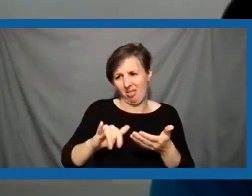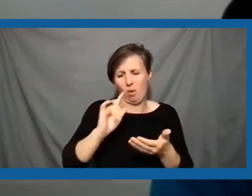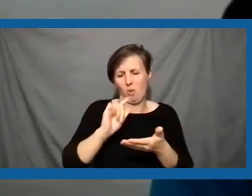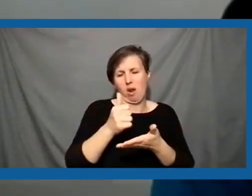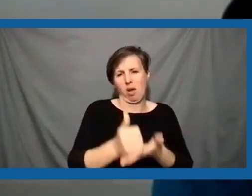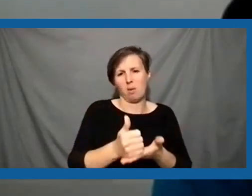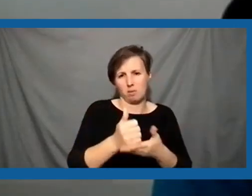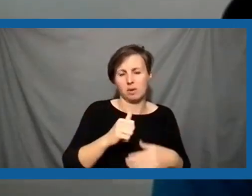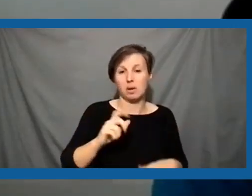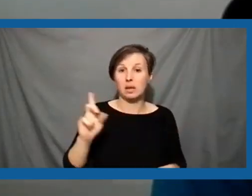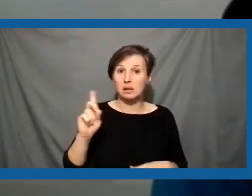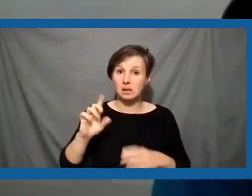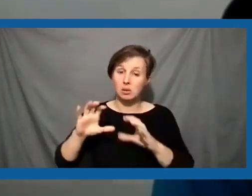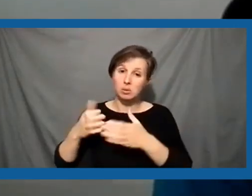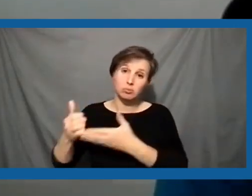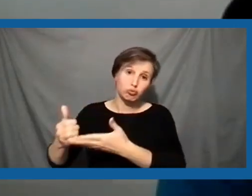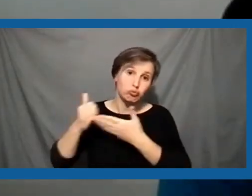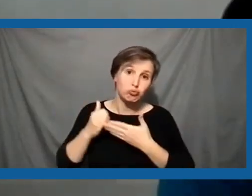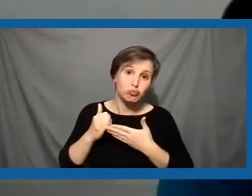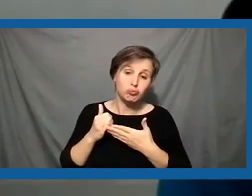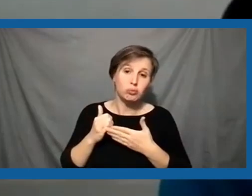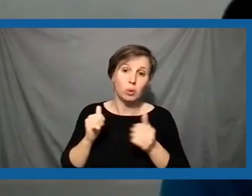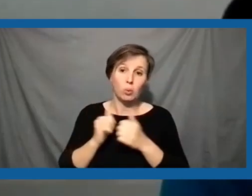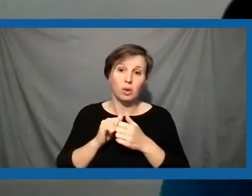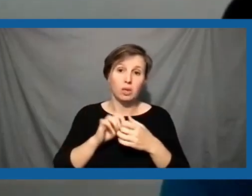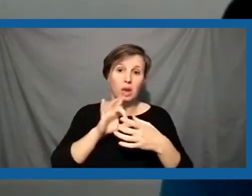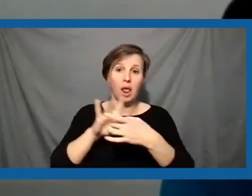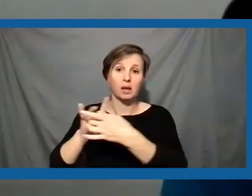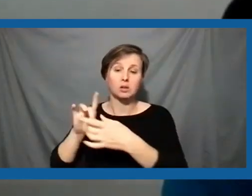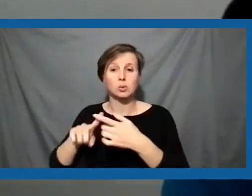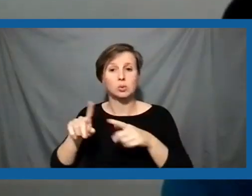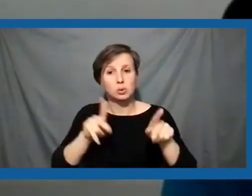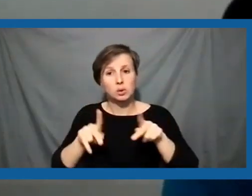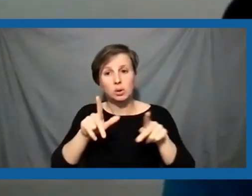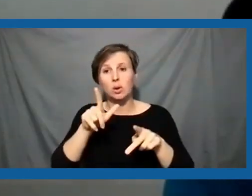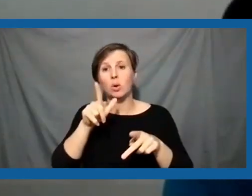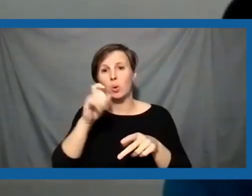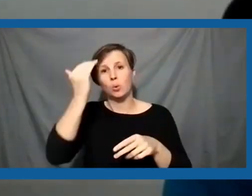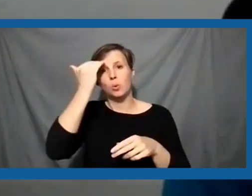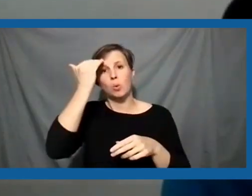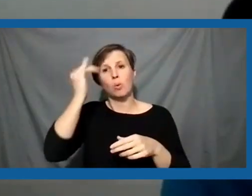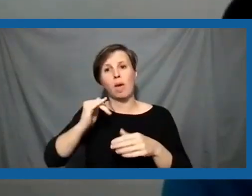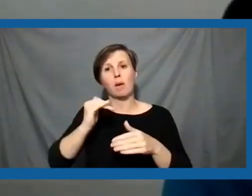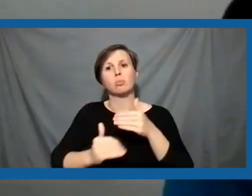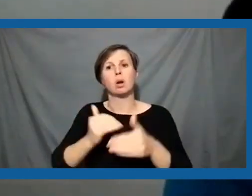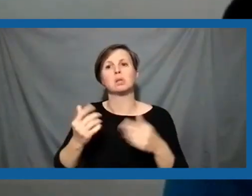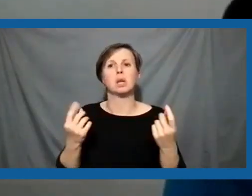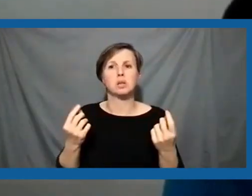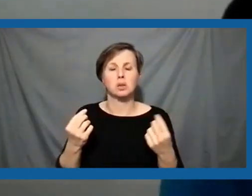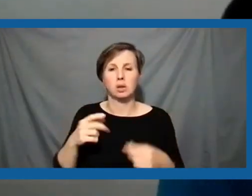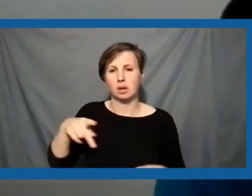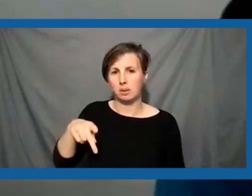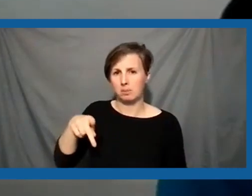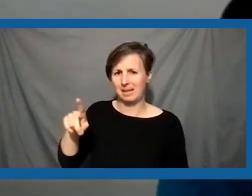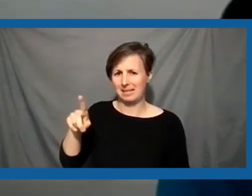The Democratic Party definitely helped me with connecting me to individuals that knew these processes. PDI, which I